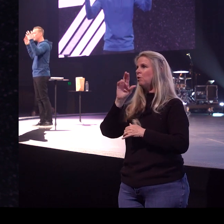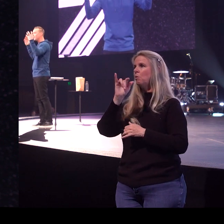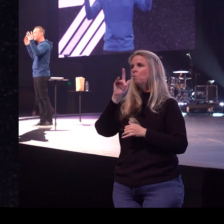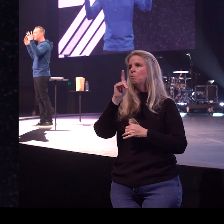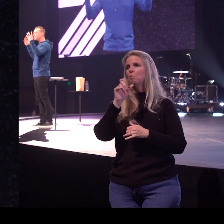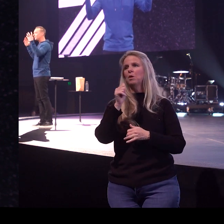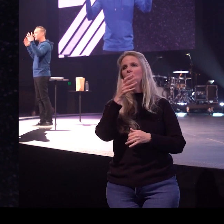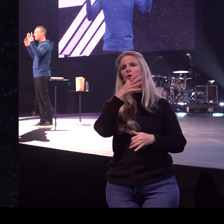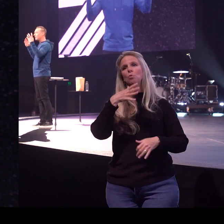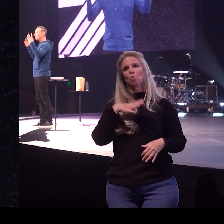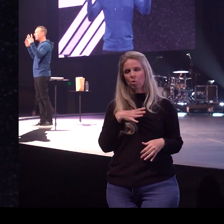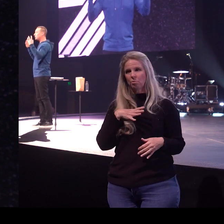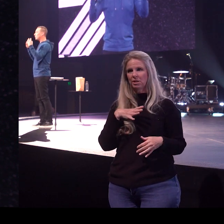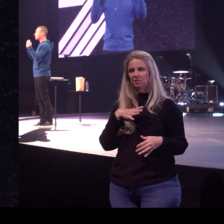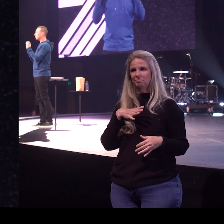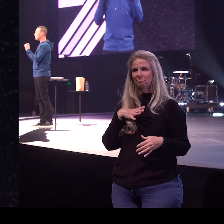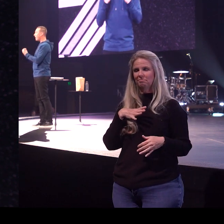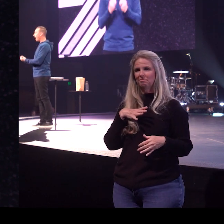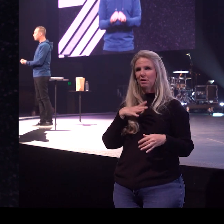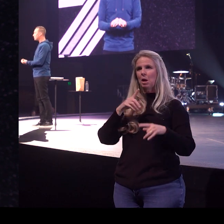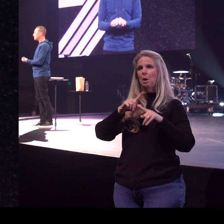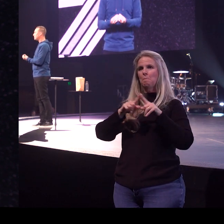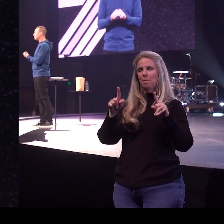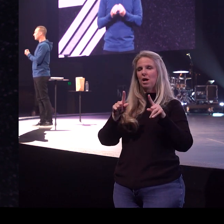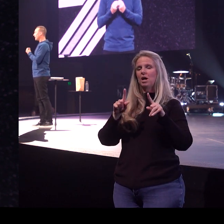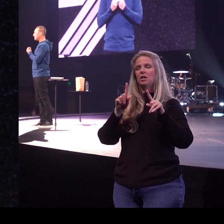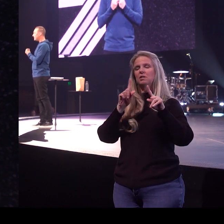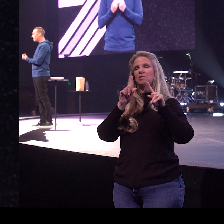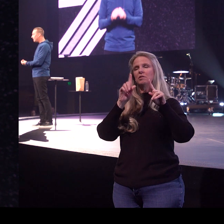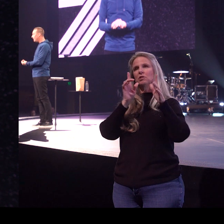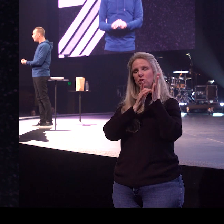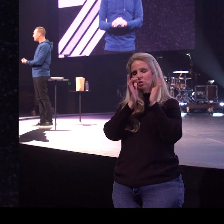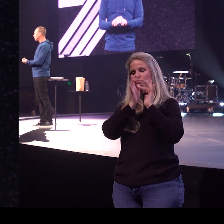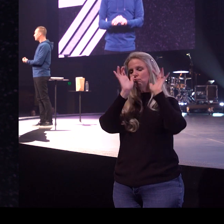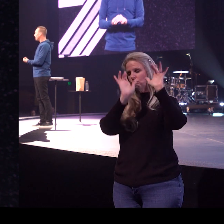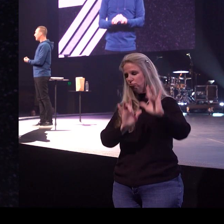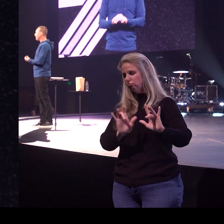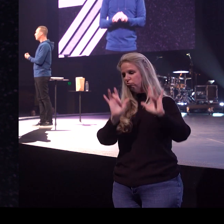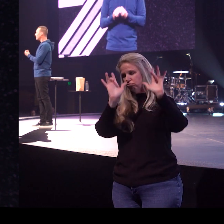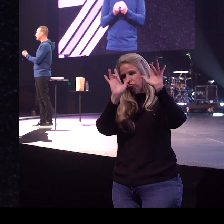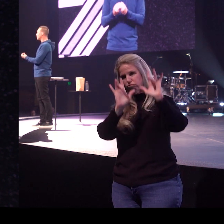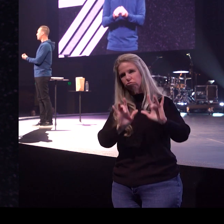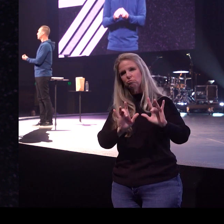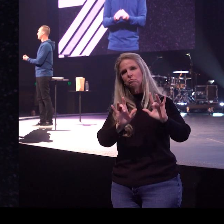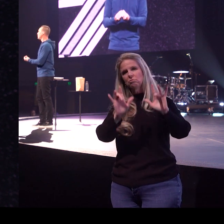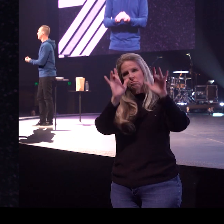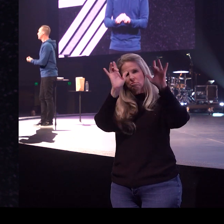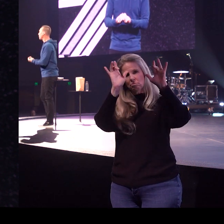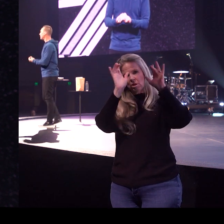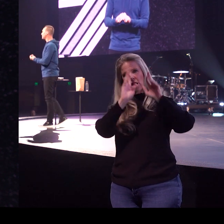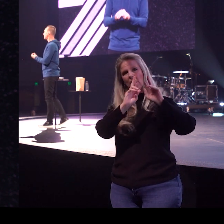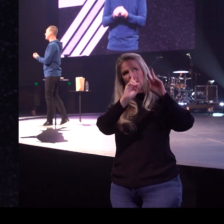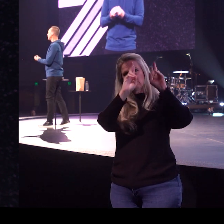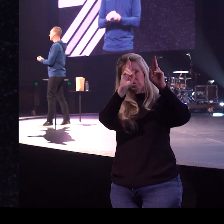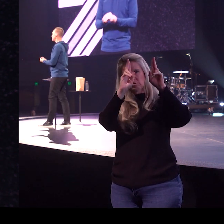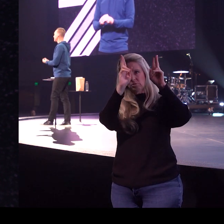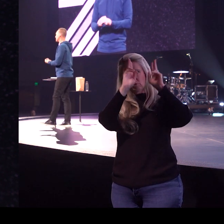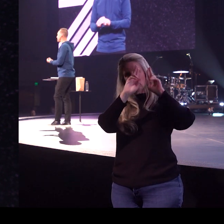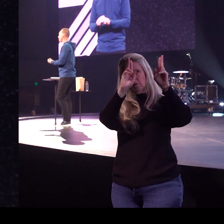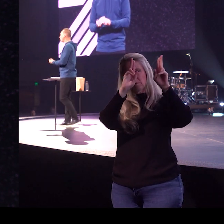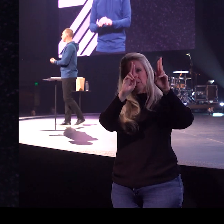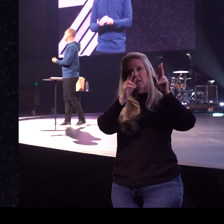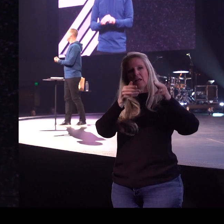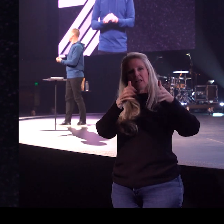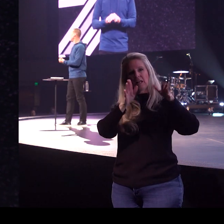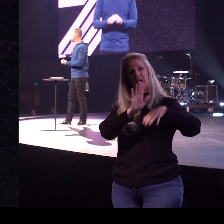unheard of, but he shows her compassion and dignity, and he releases her to be one of the greatest influencers